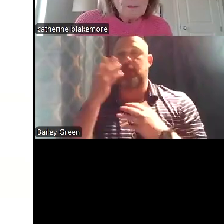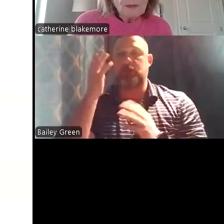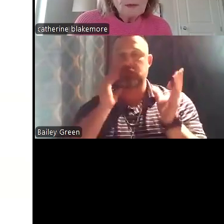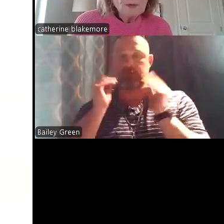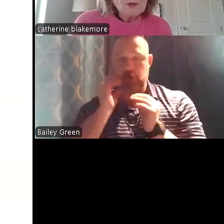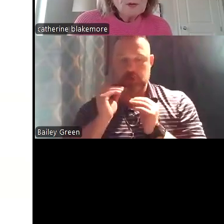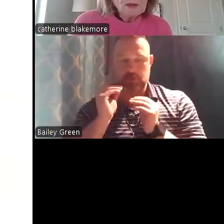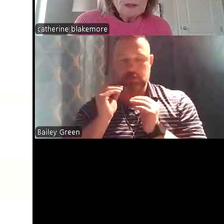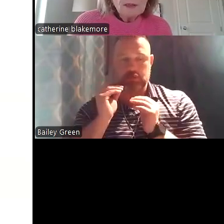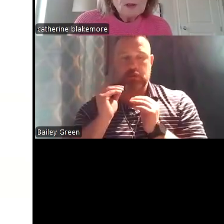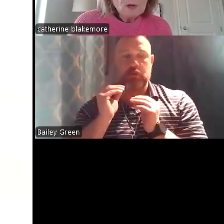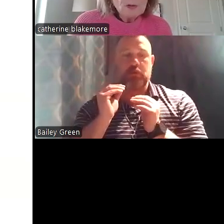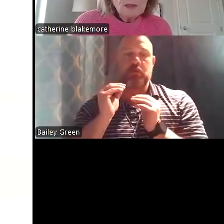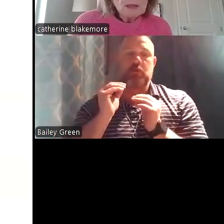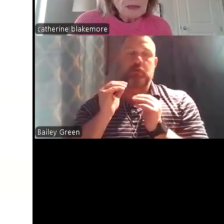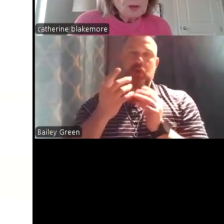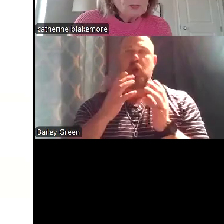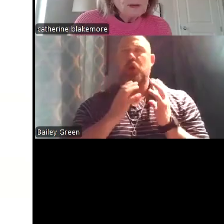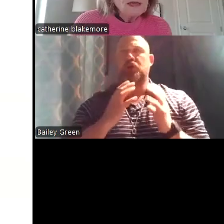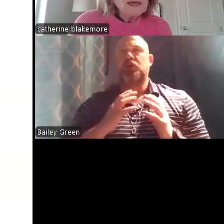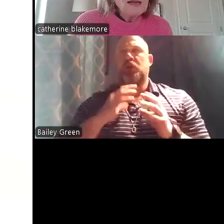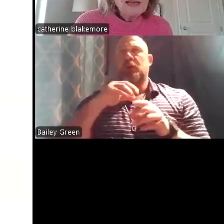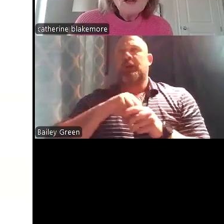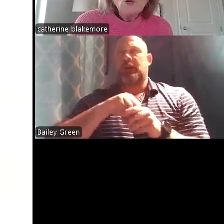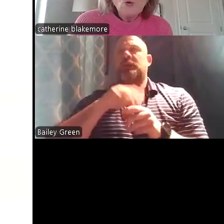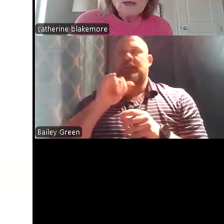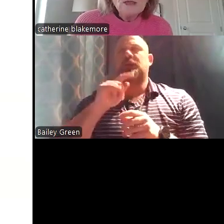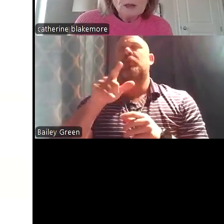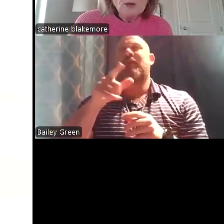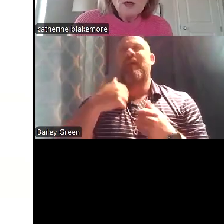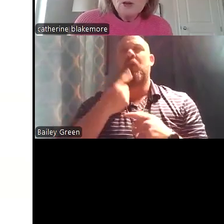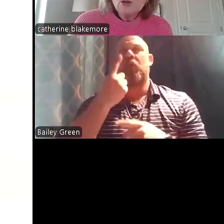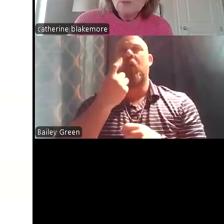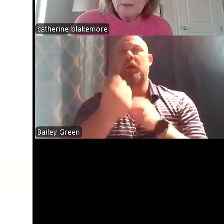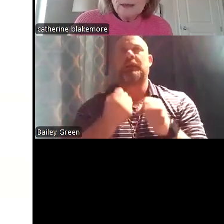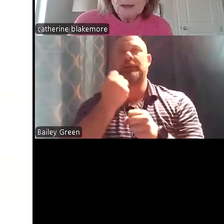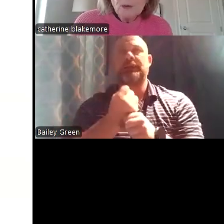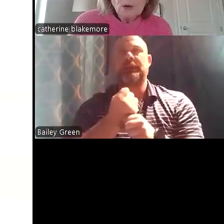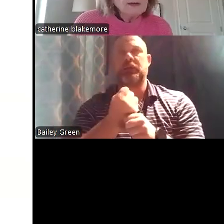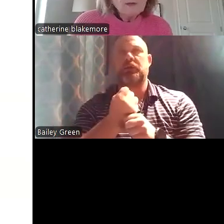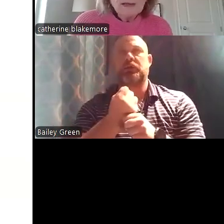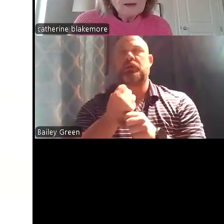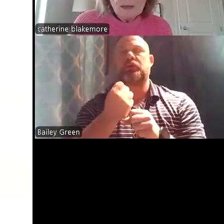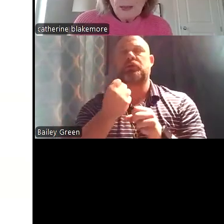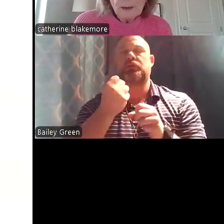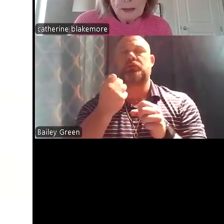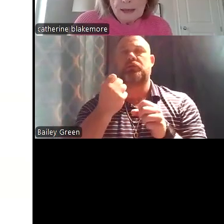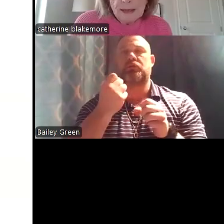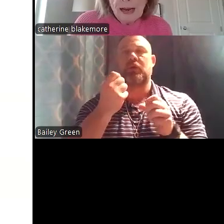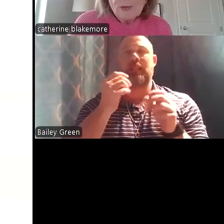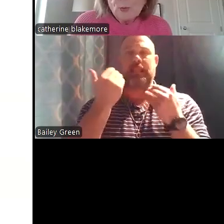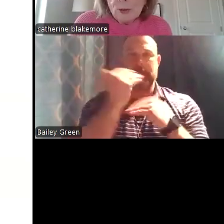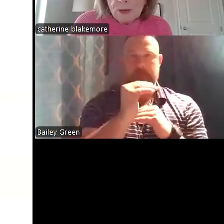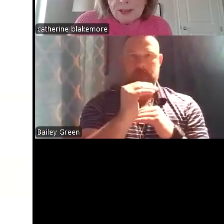are referred to, I think, as consumers in the statute, but they had a 1-year term limit, while everybody else on the